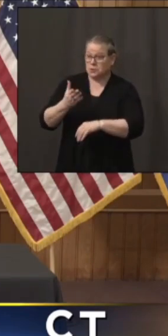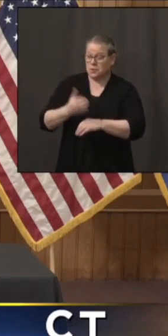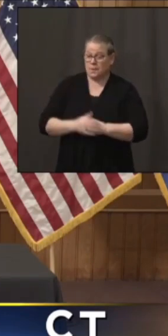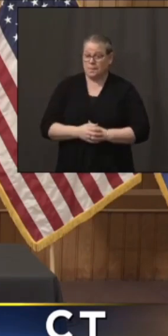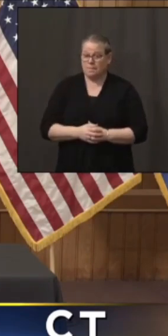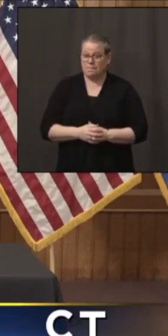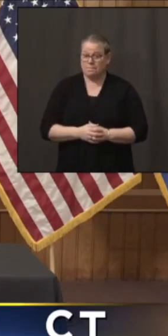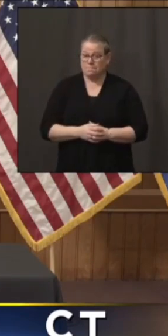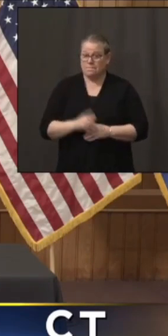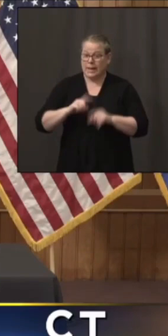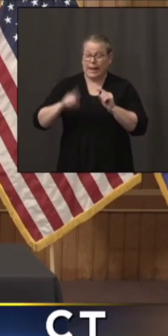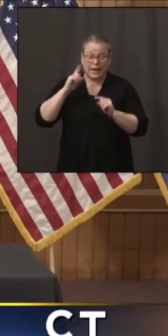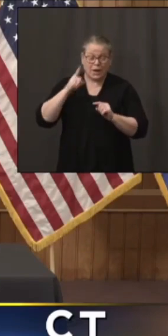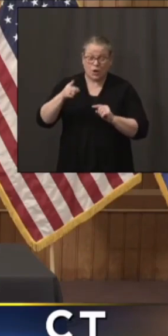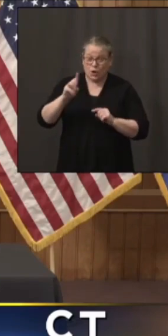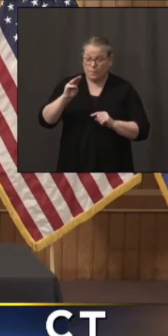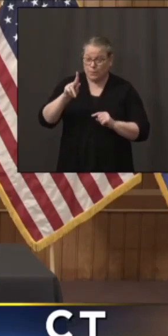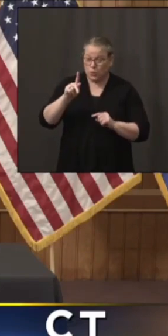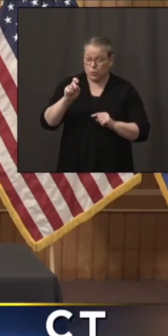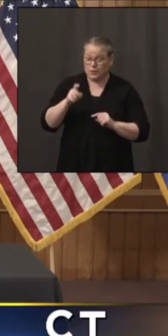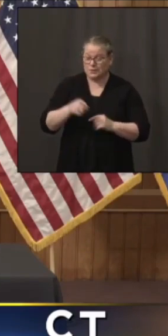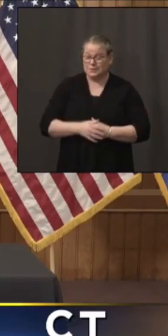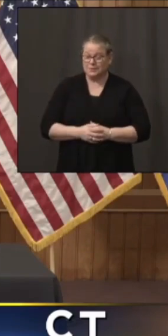You're on mute.